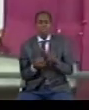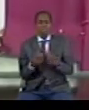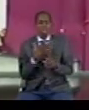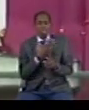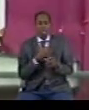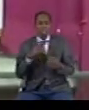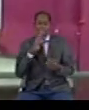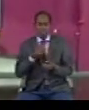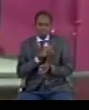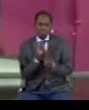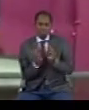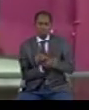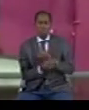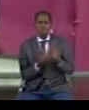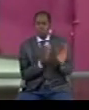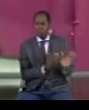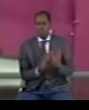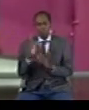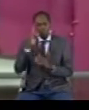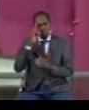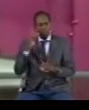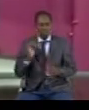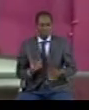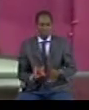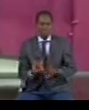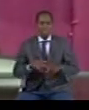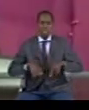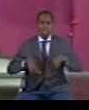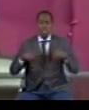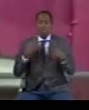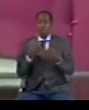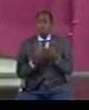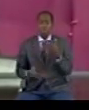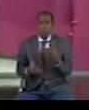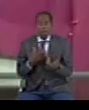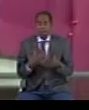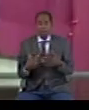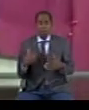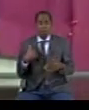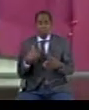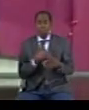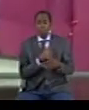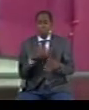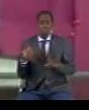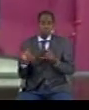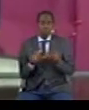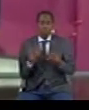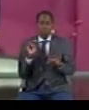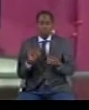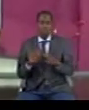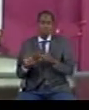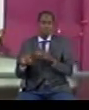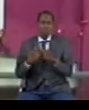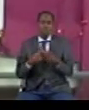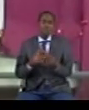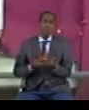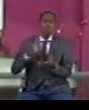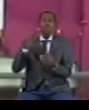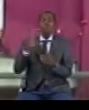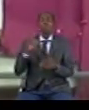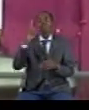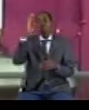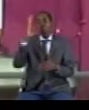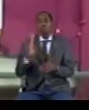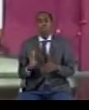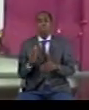hope of eternal life. That's the way we can conserve it. And whatever we are doing, we live to the glory of the gospel and the glory of the Almighty